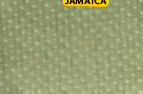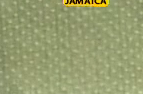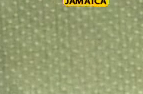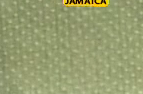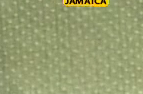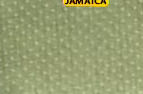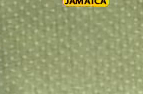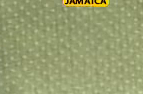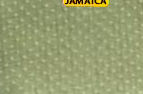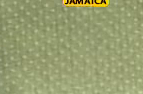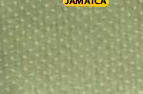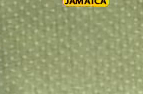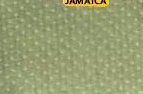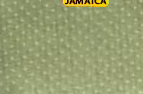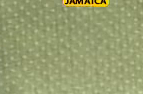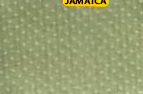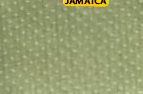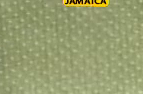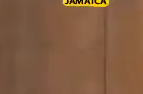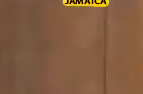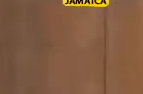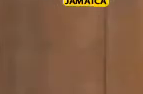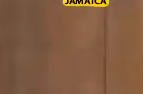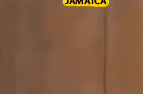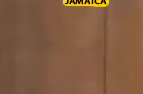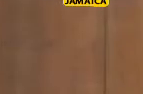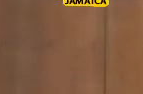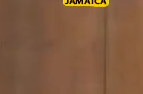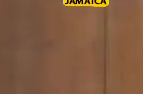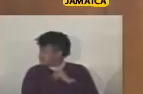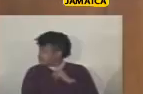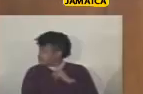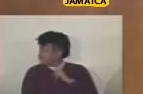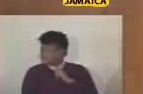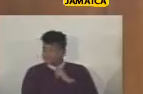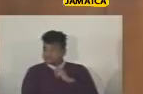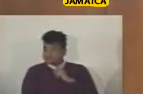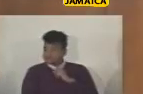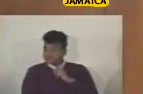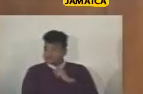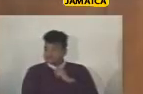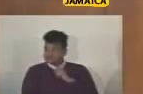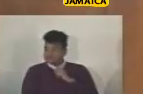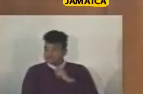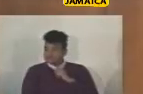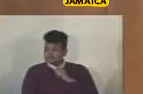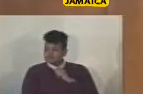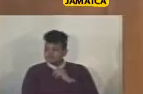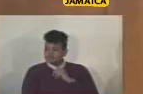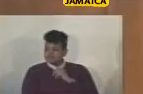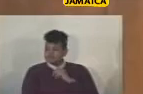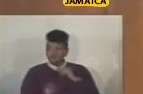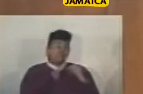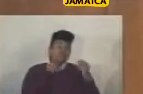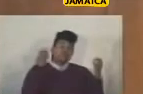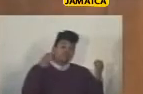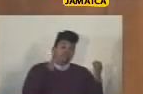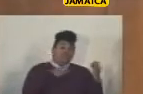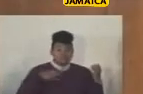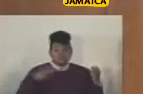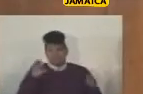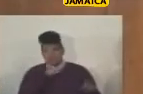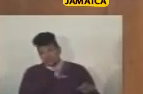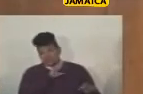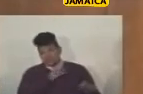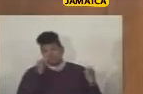we hope to advance, if we hope to attract investors, if we hope to have a good image internationally, and if